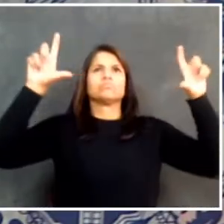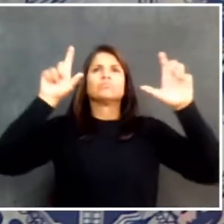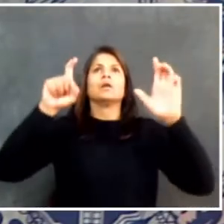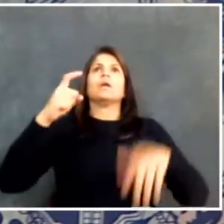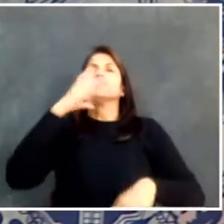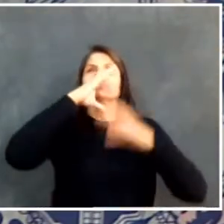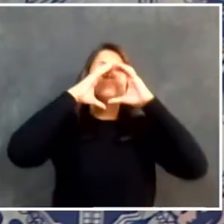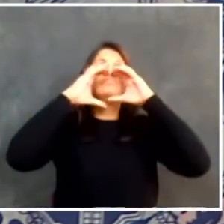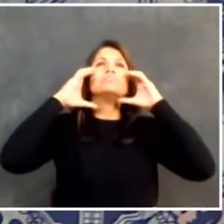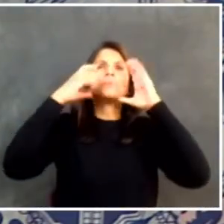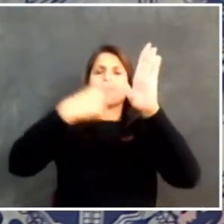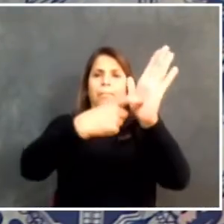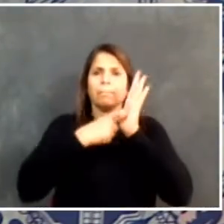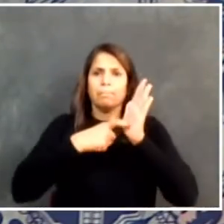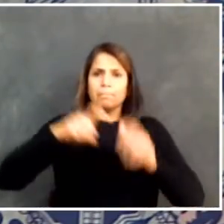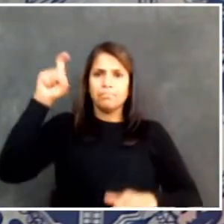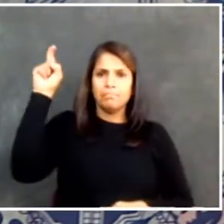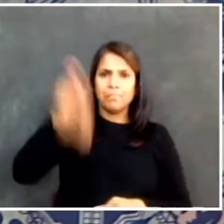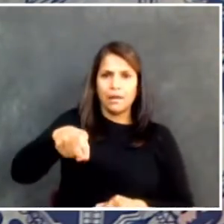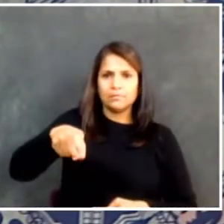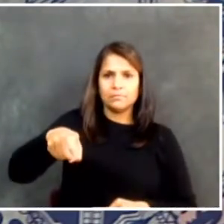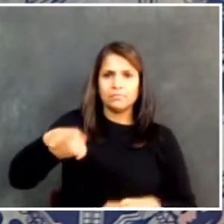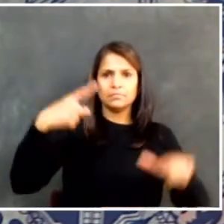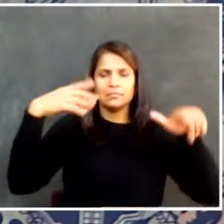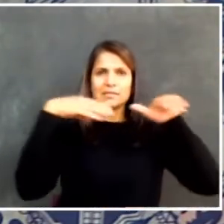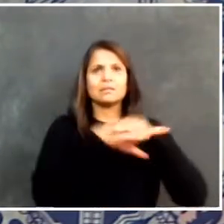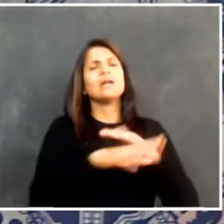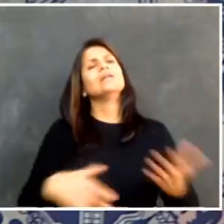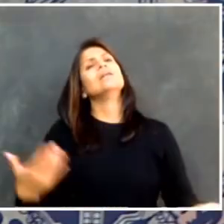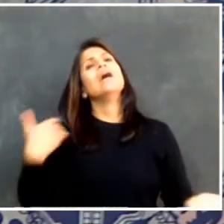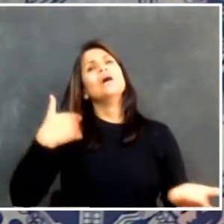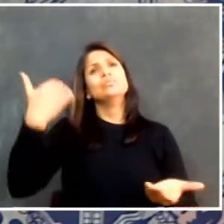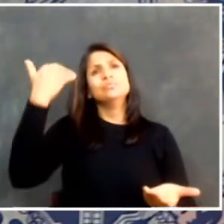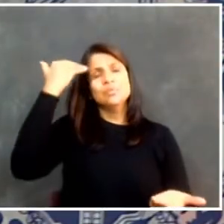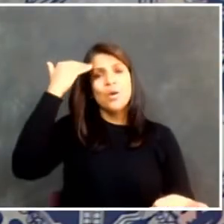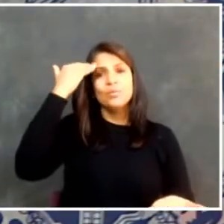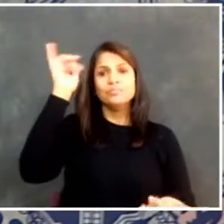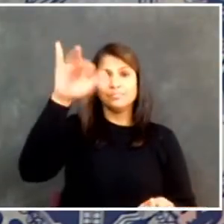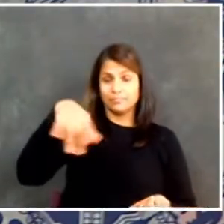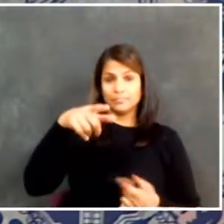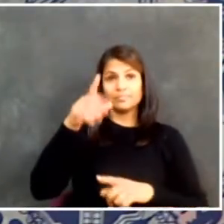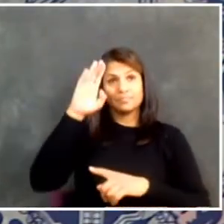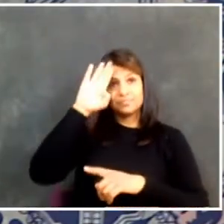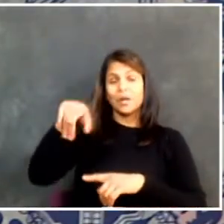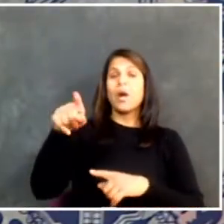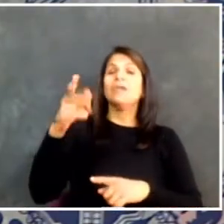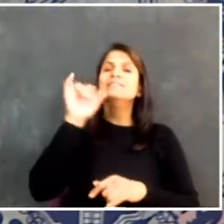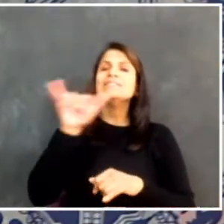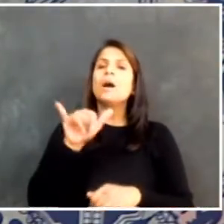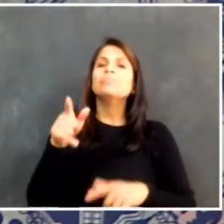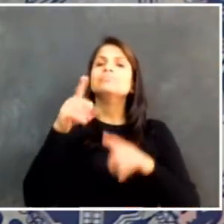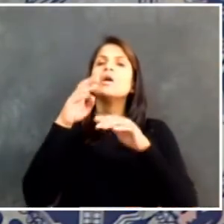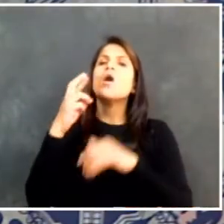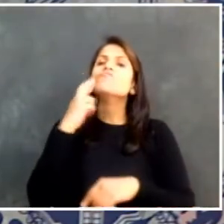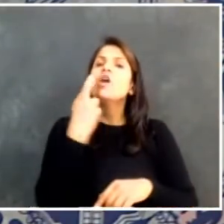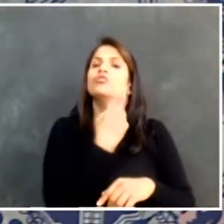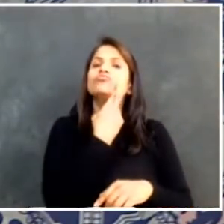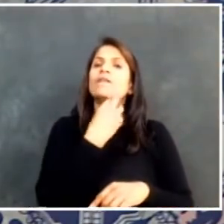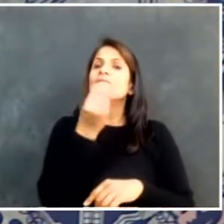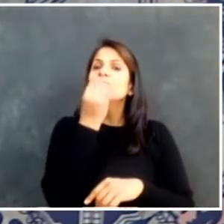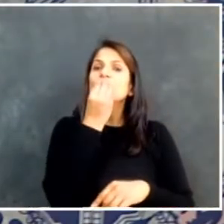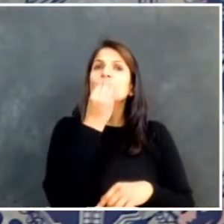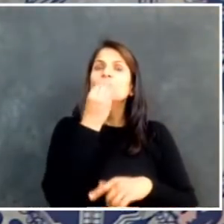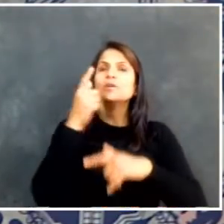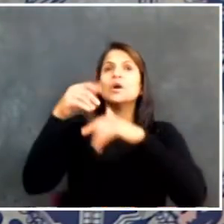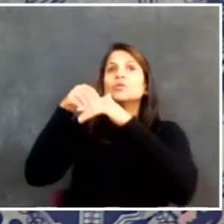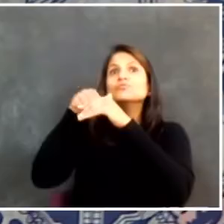sign, no shirt, no shoes, no service. It's the same exact concept. Put up a sign that says, unless you're